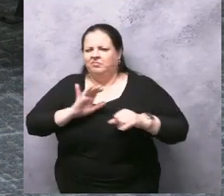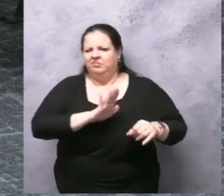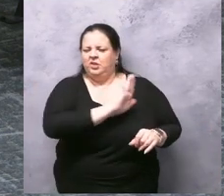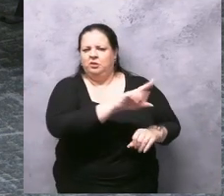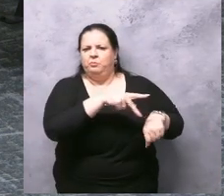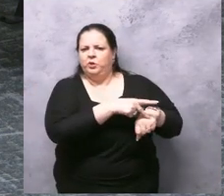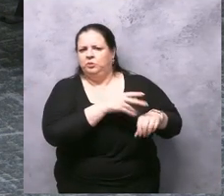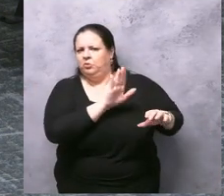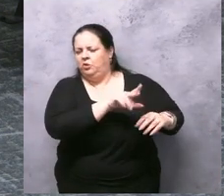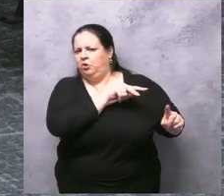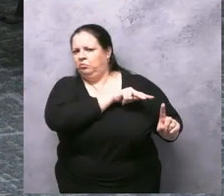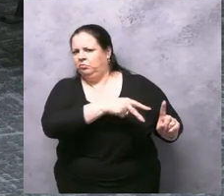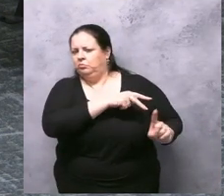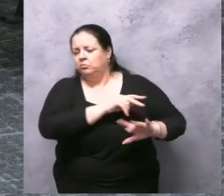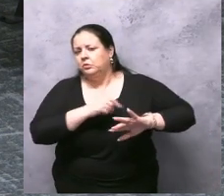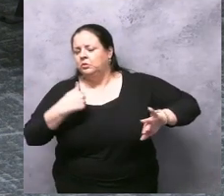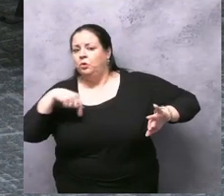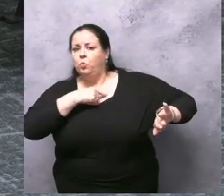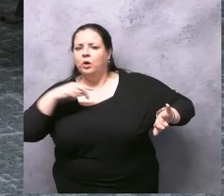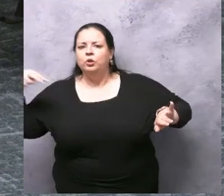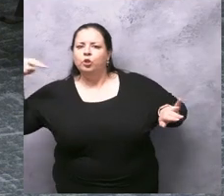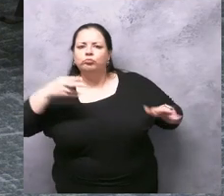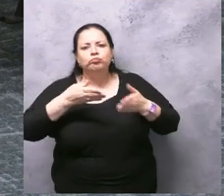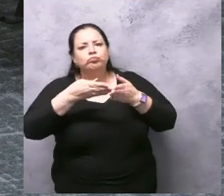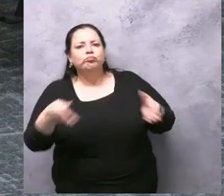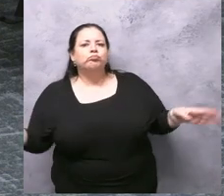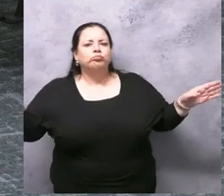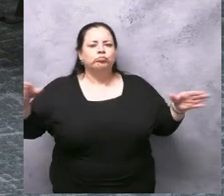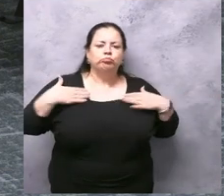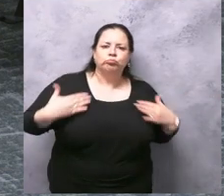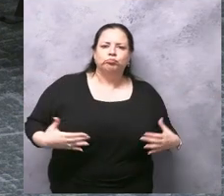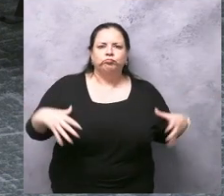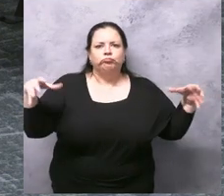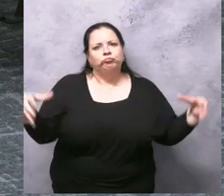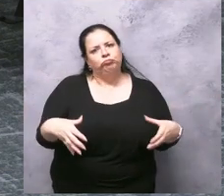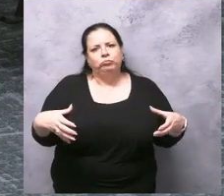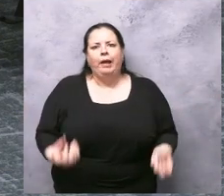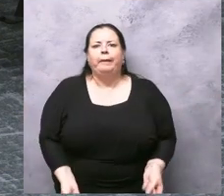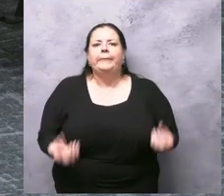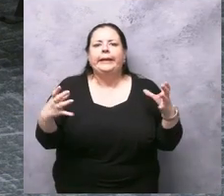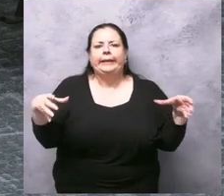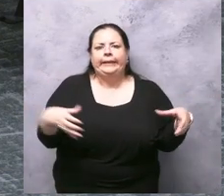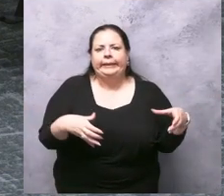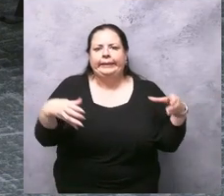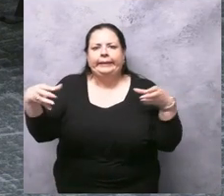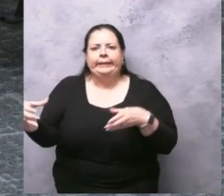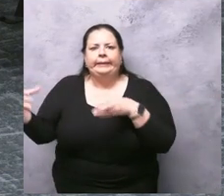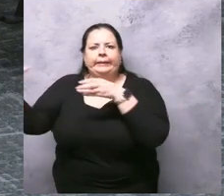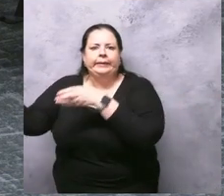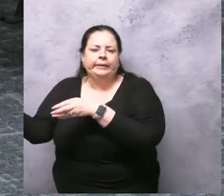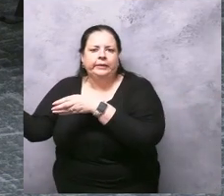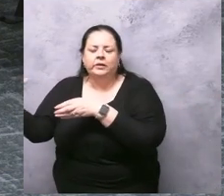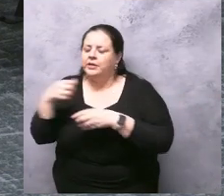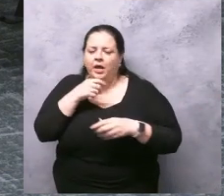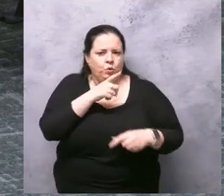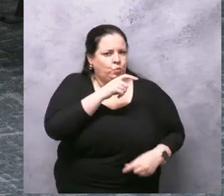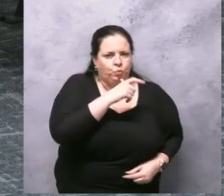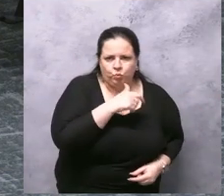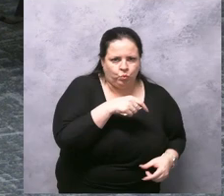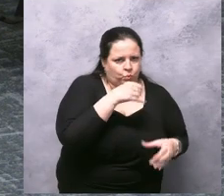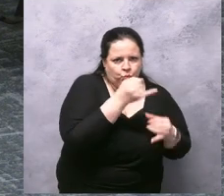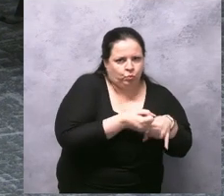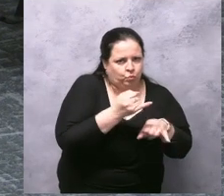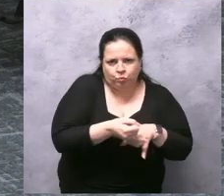students coming in or out. So we're looking at the trends of the bodies as opposed to which ones are moving in and